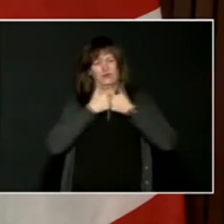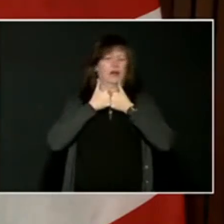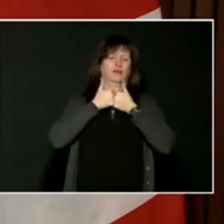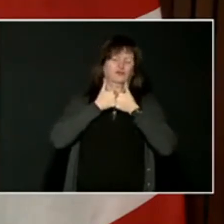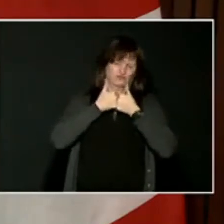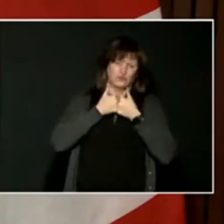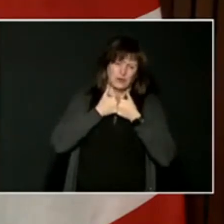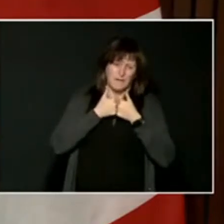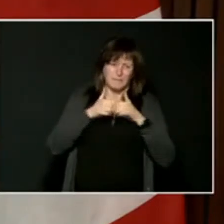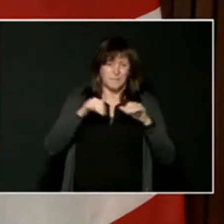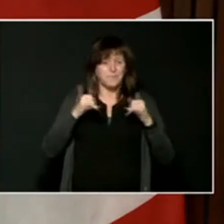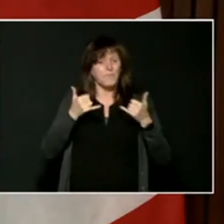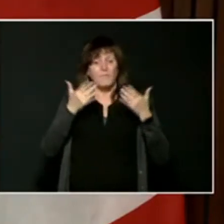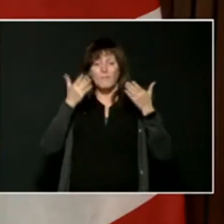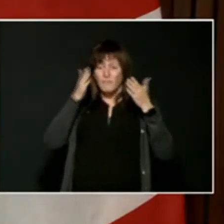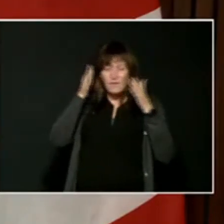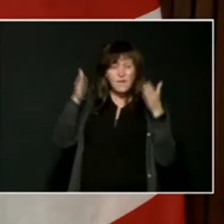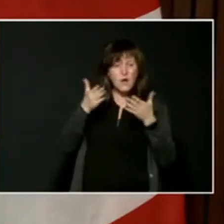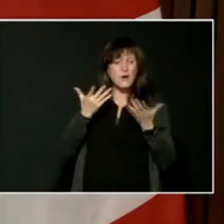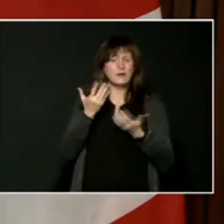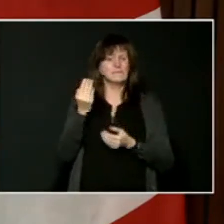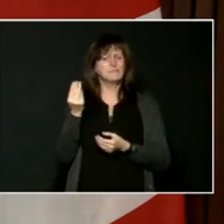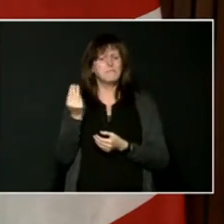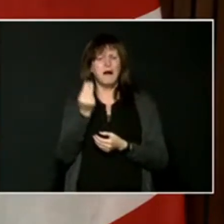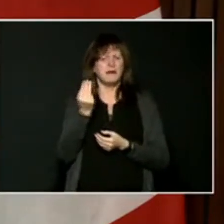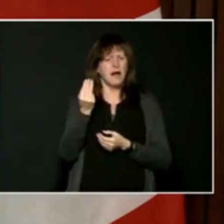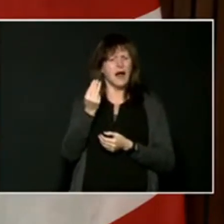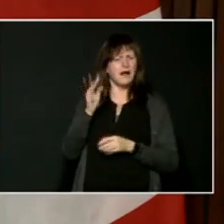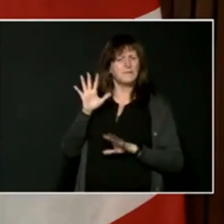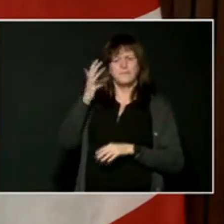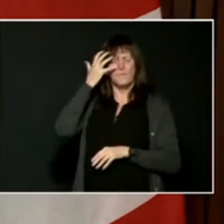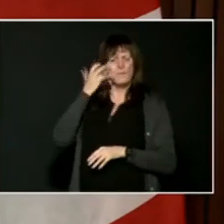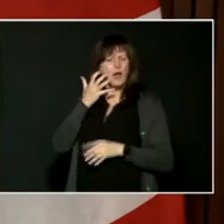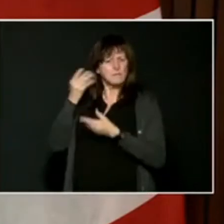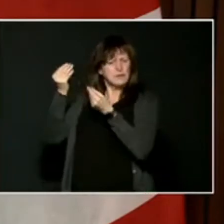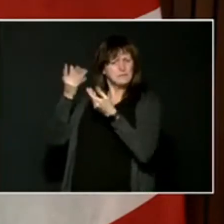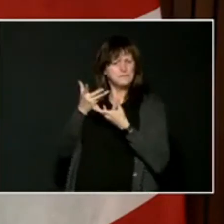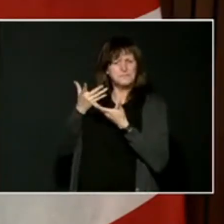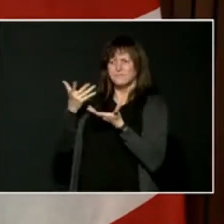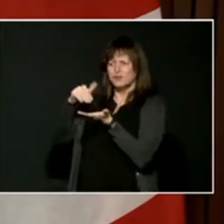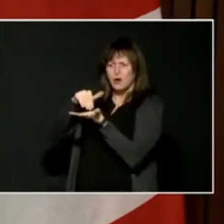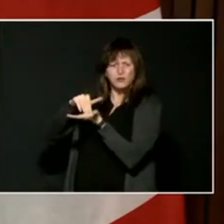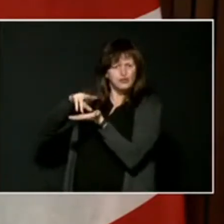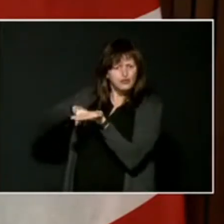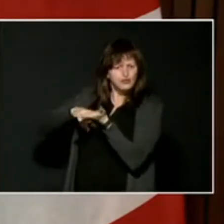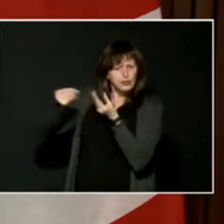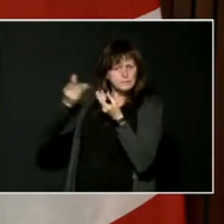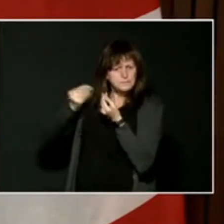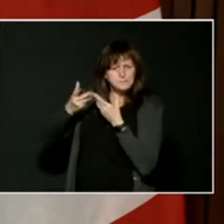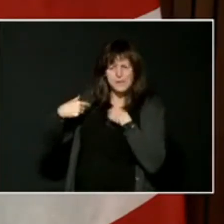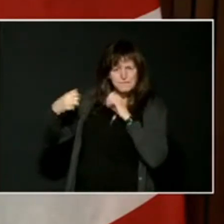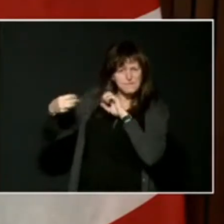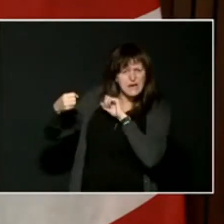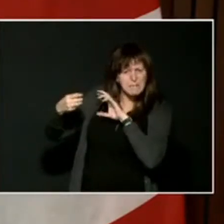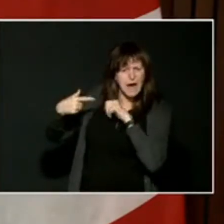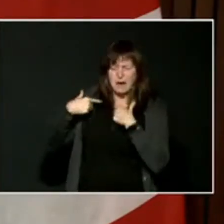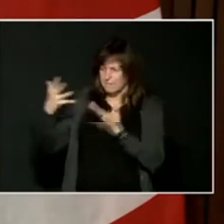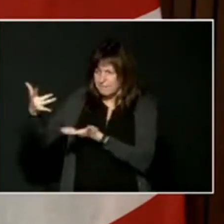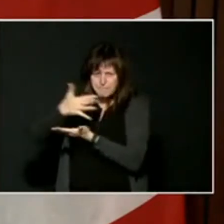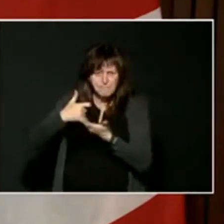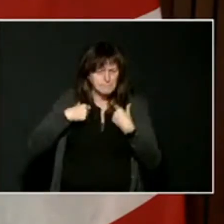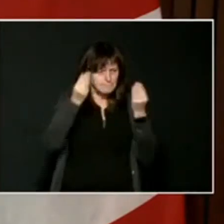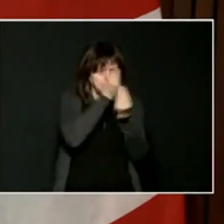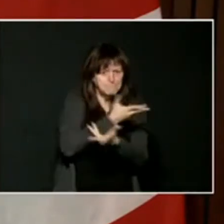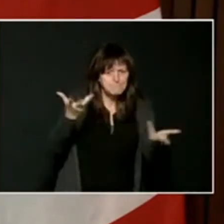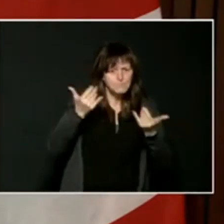Ontario's hospitals and sharing what the doctors and nurses working inside our intensive care units are telling us. Whole families are now showing up in